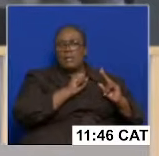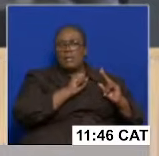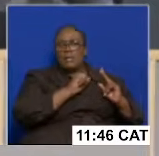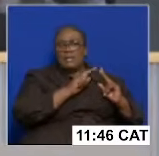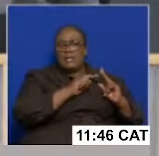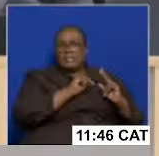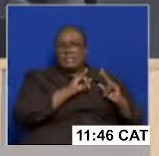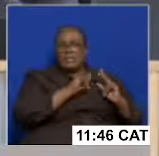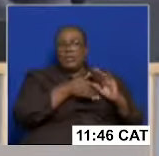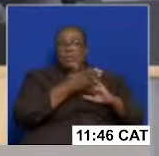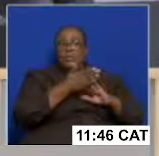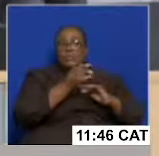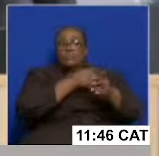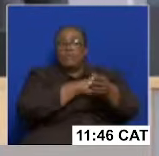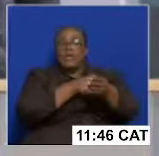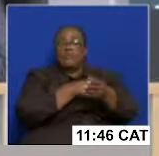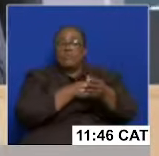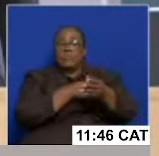With him? Yes.